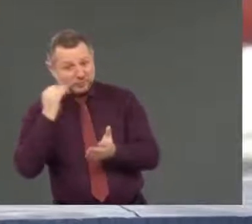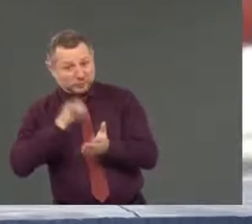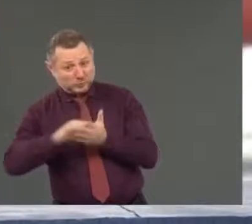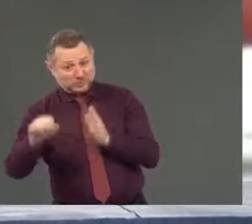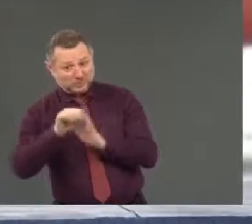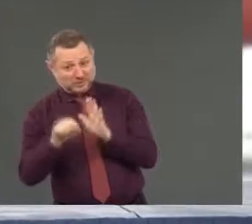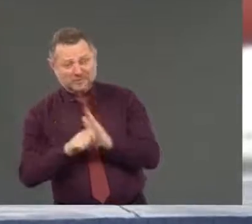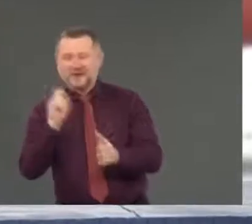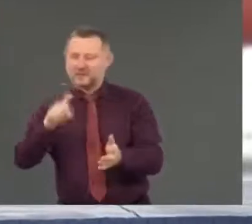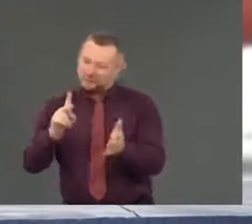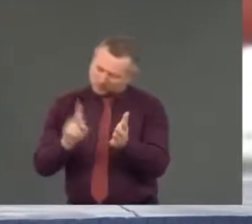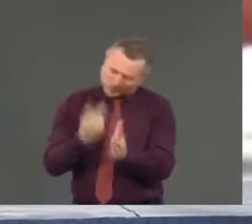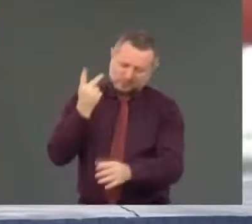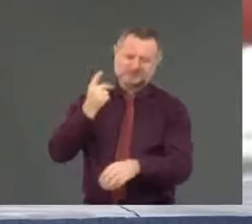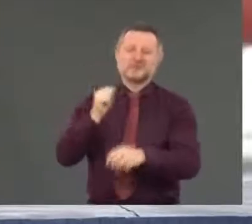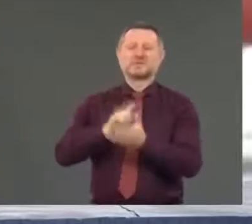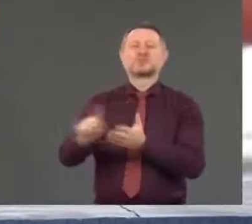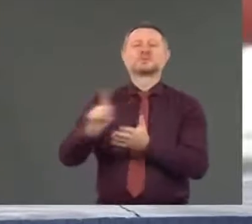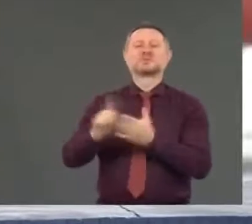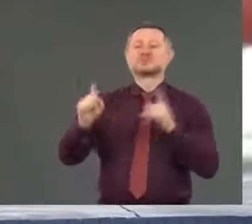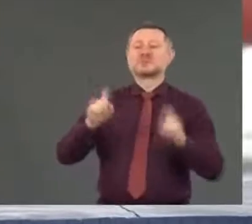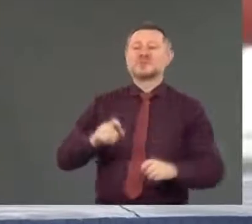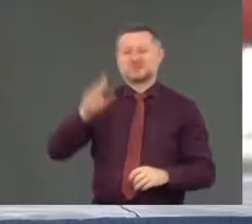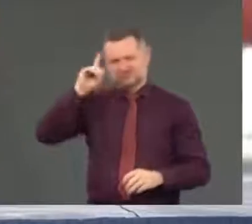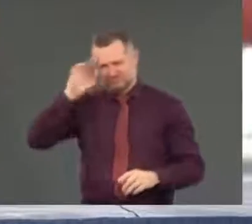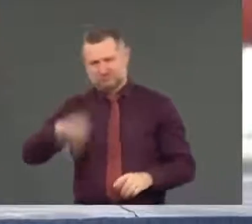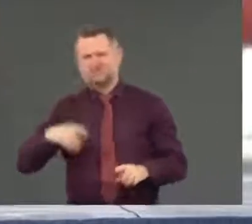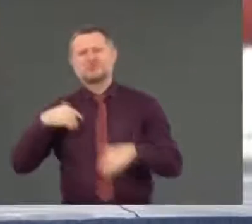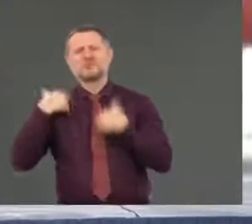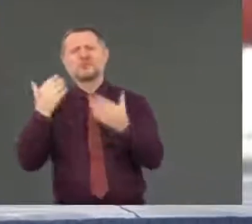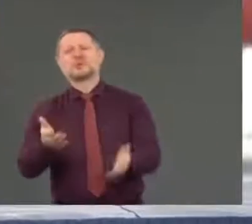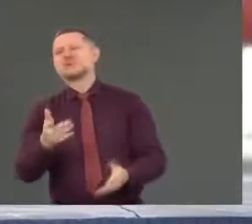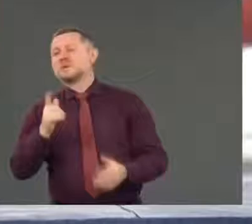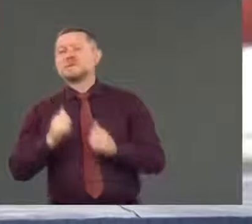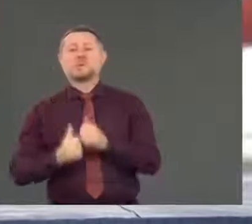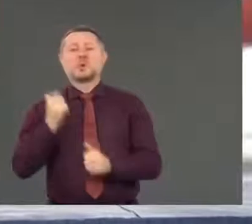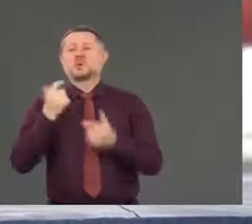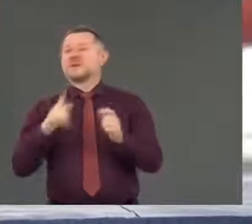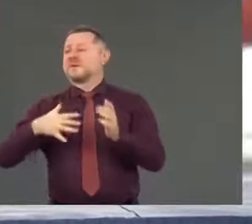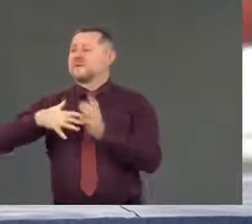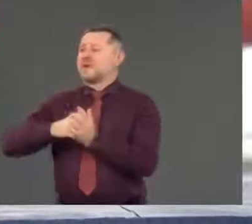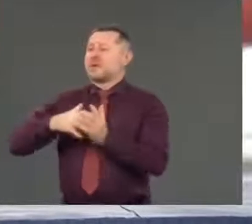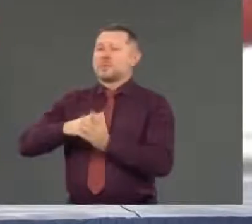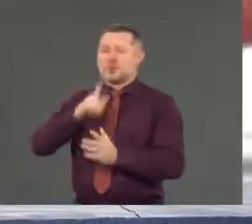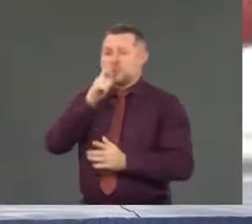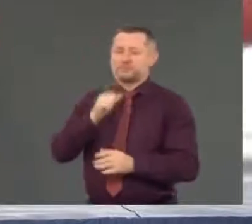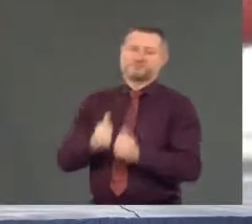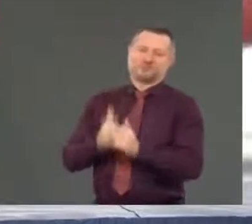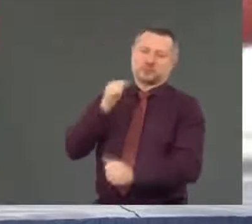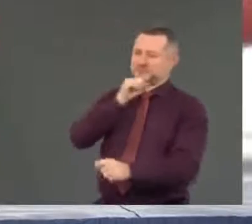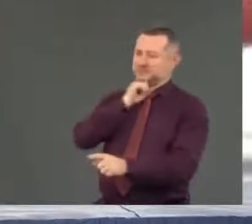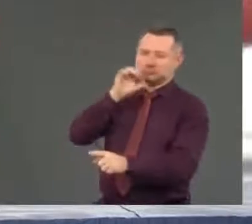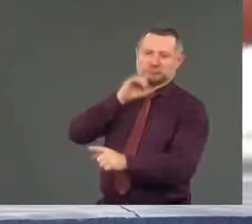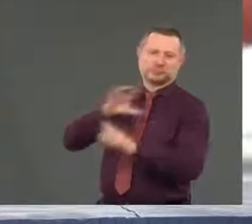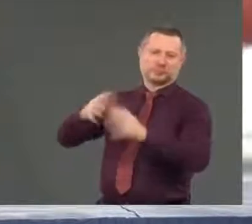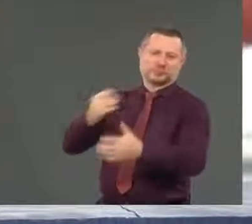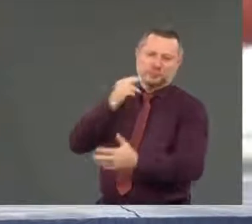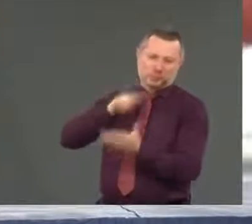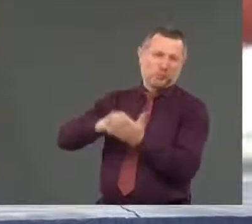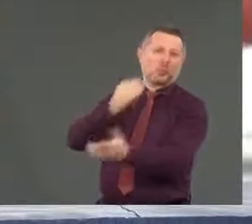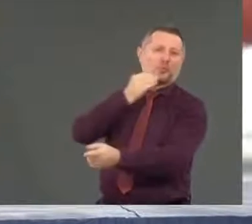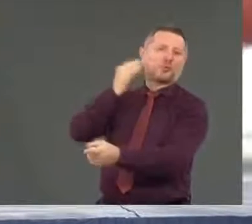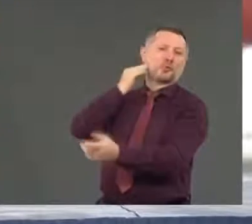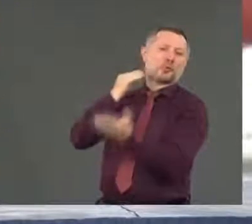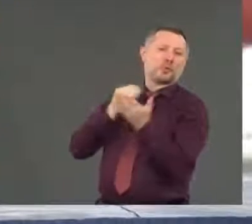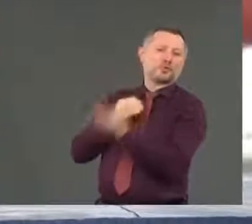We've known from day one that the nursing homes are the most vulnerable places for this COVID virus. We were introduced to it, Seattle, Washington,